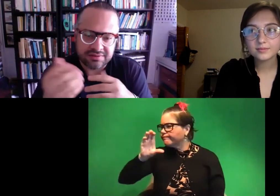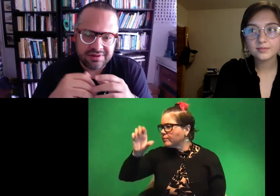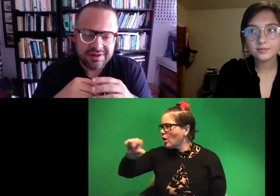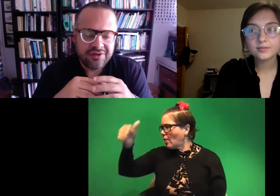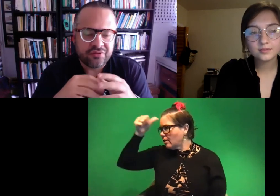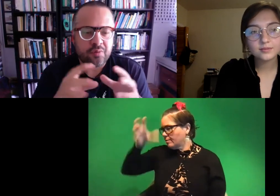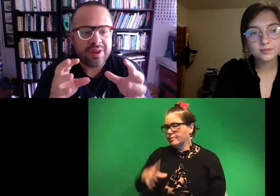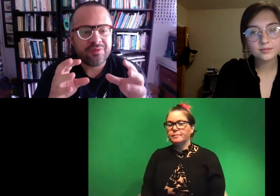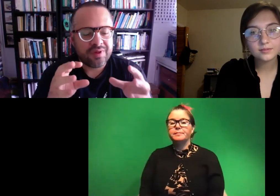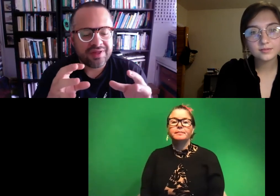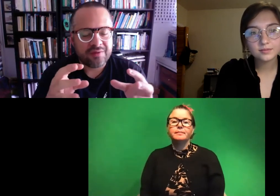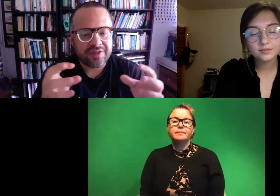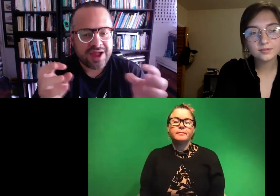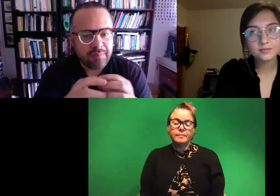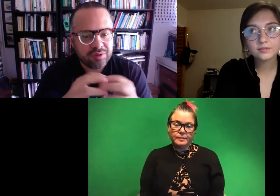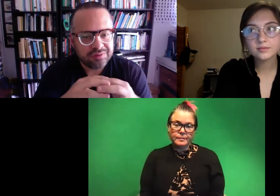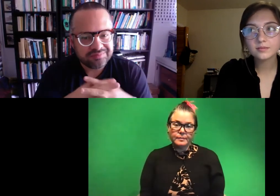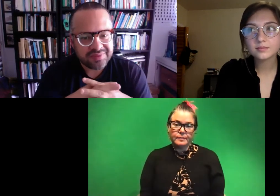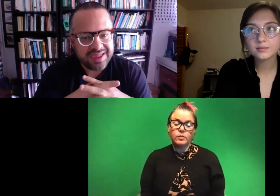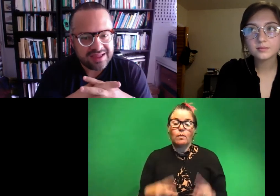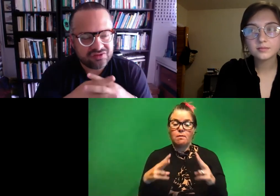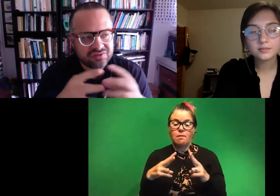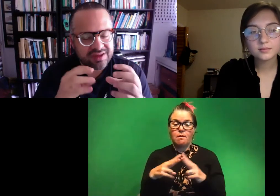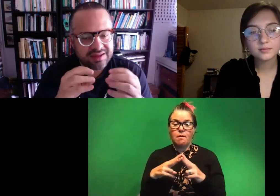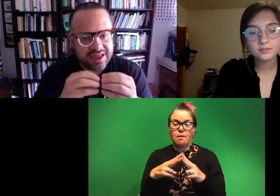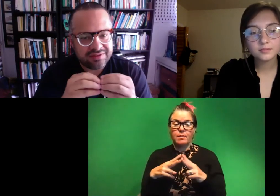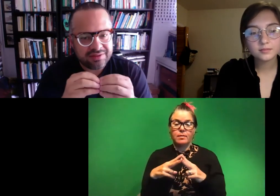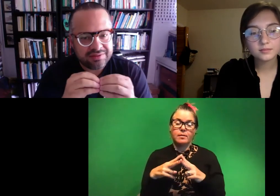male. So when the couple gets